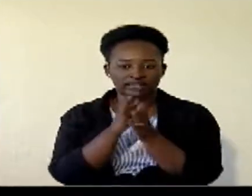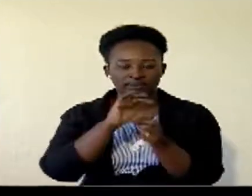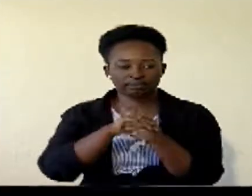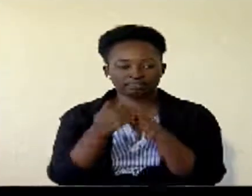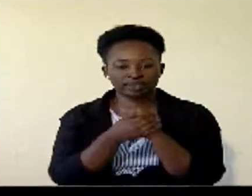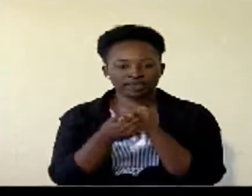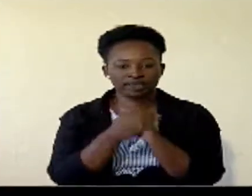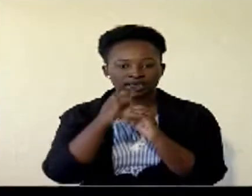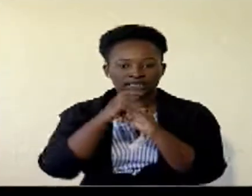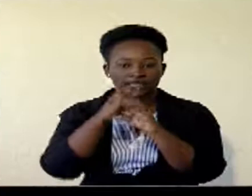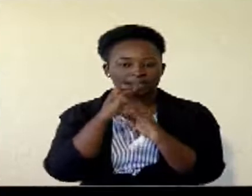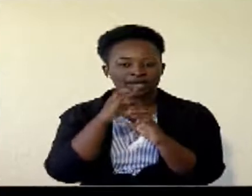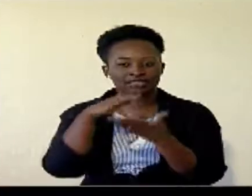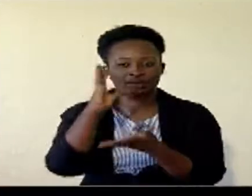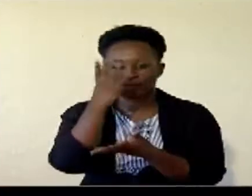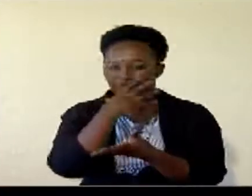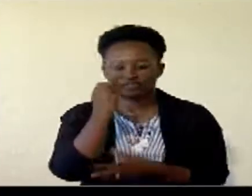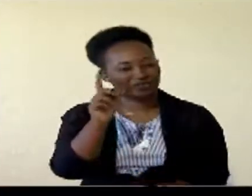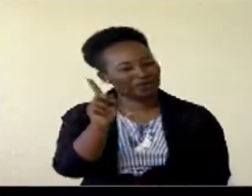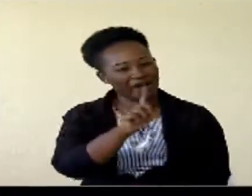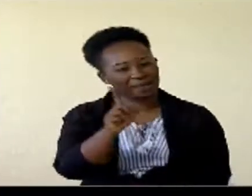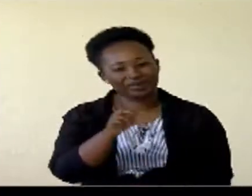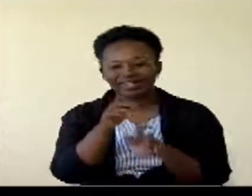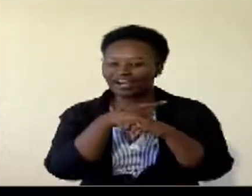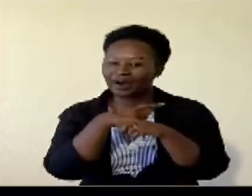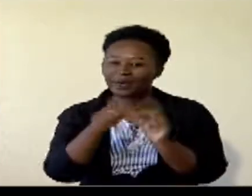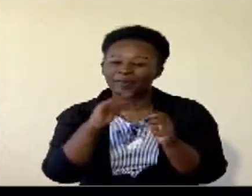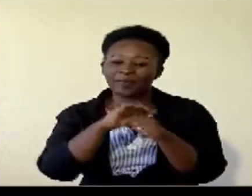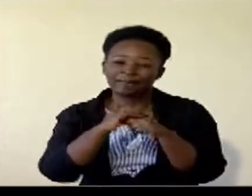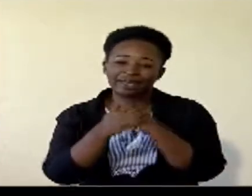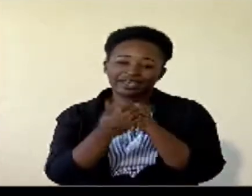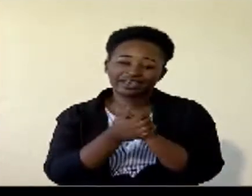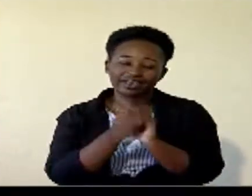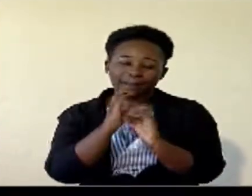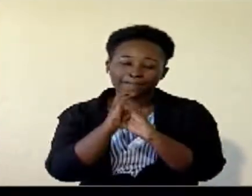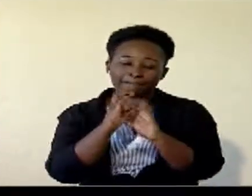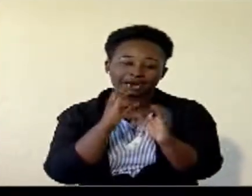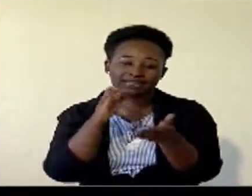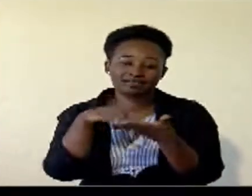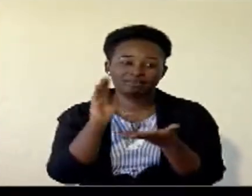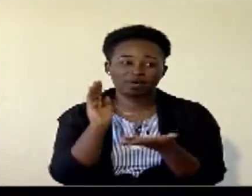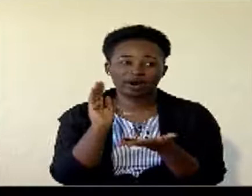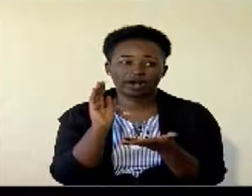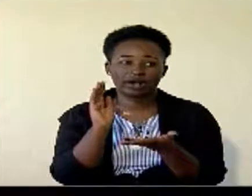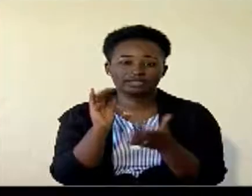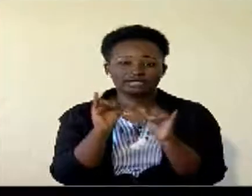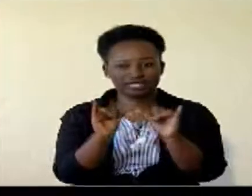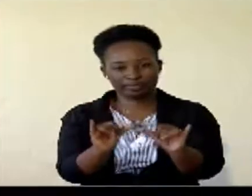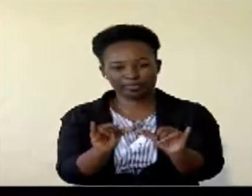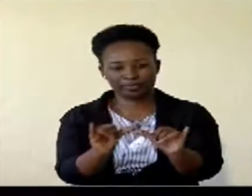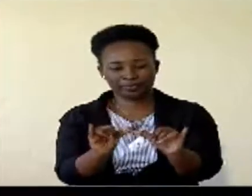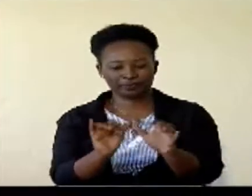the bus more beautiful? No. And make the bus more